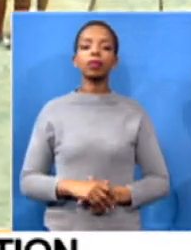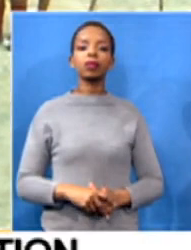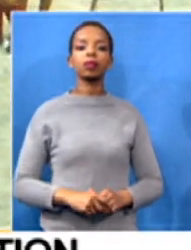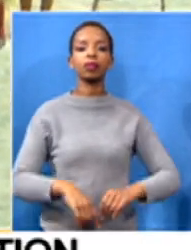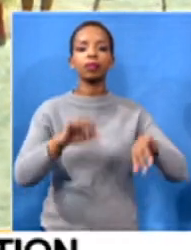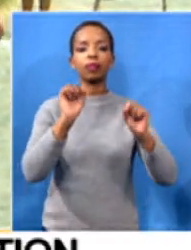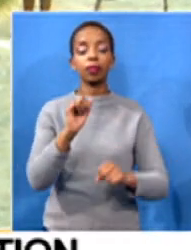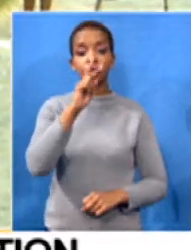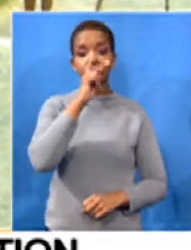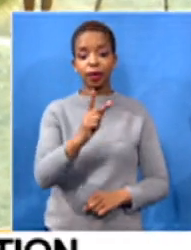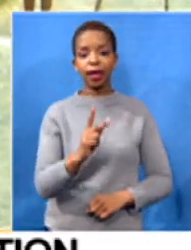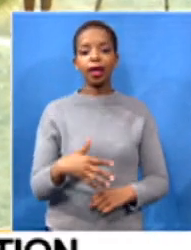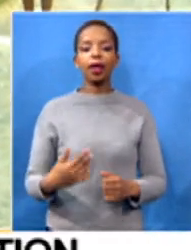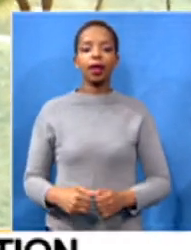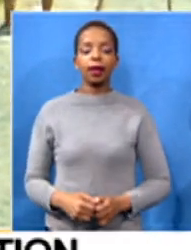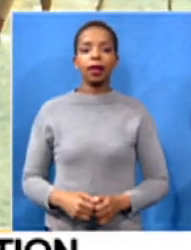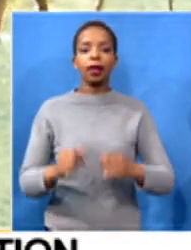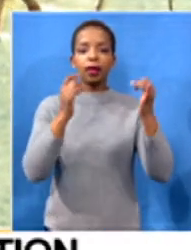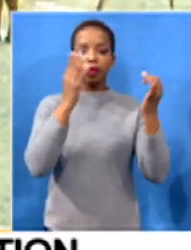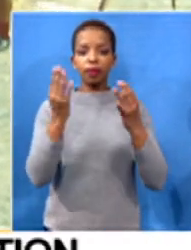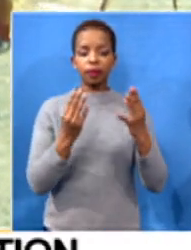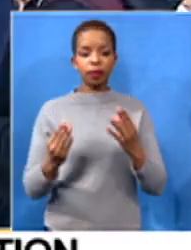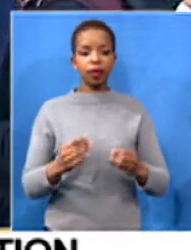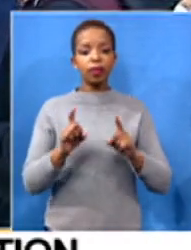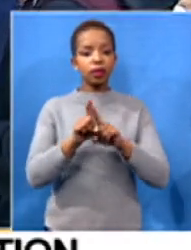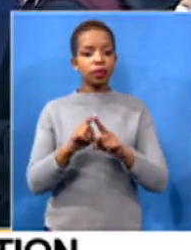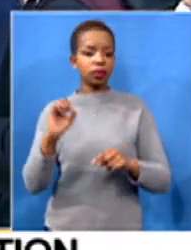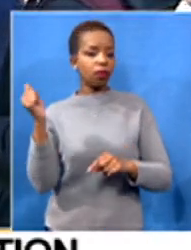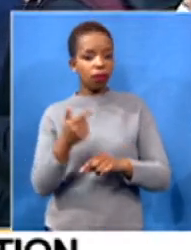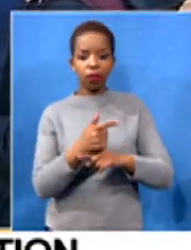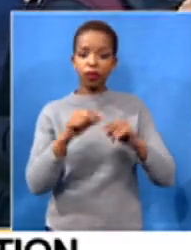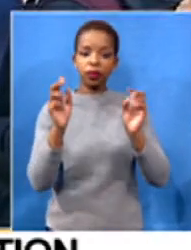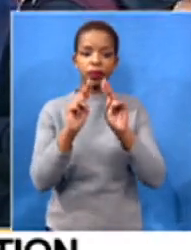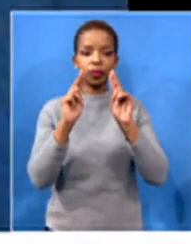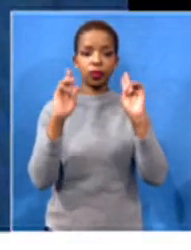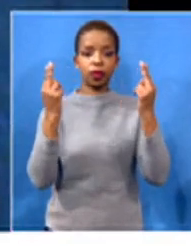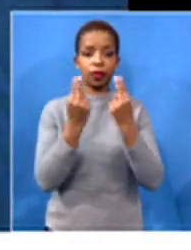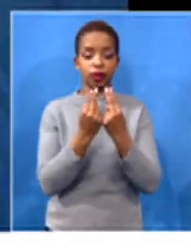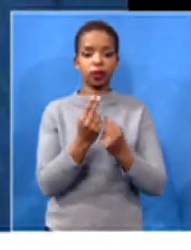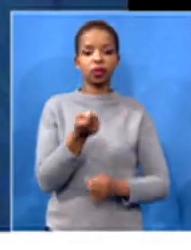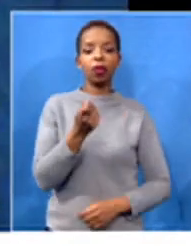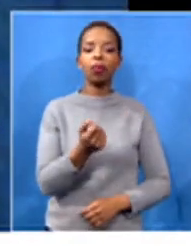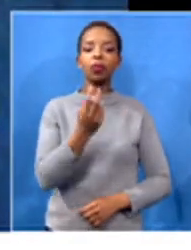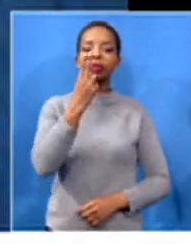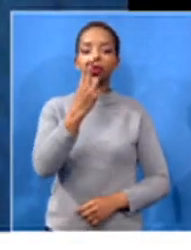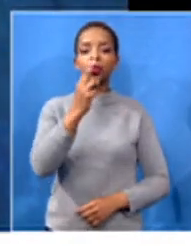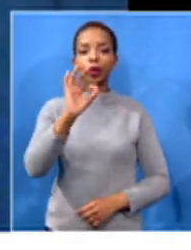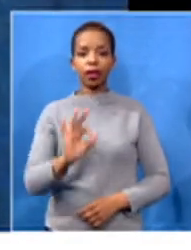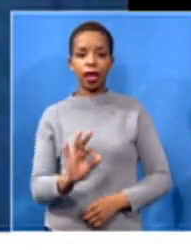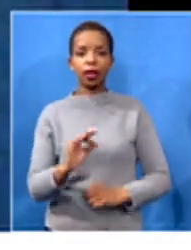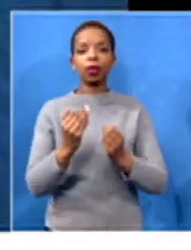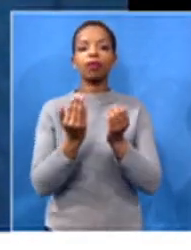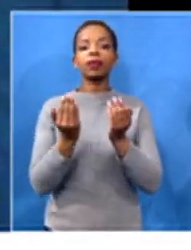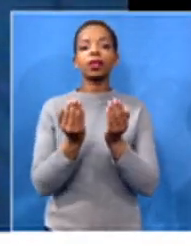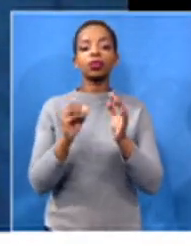students accessing higher education, for example, our university has almost 2/3 of its students who are coming